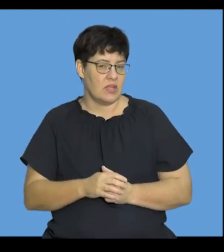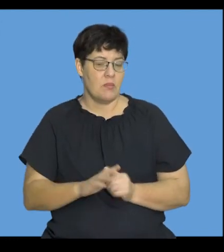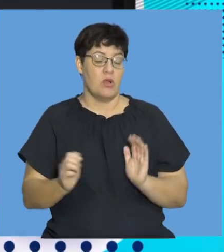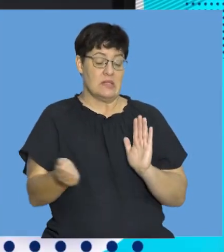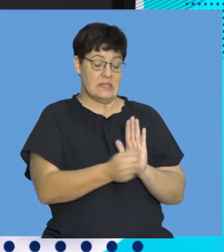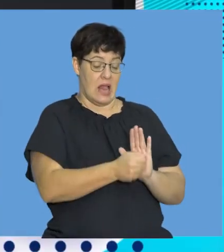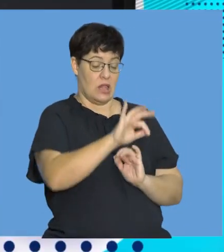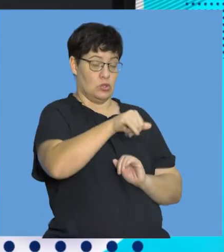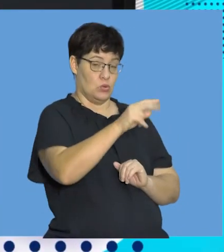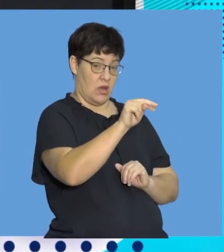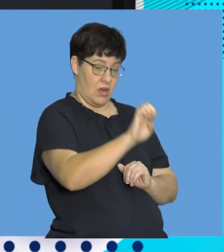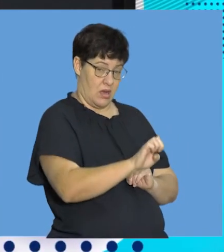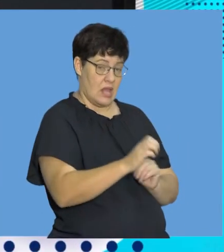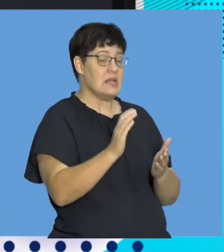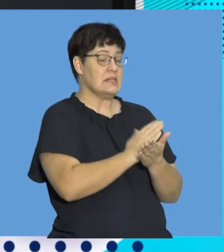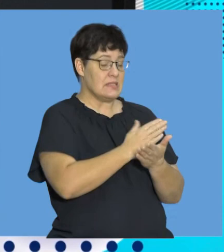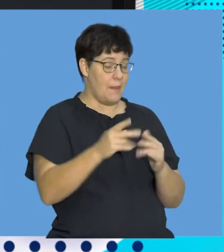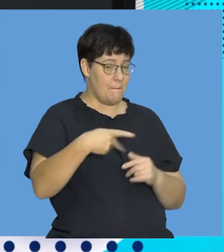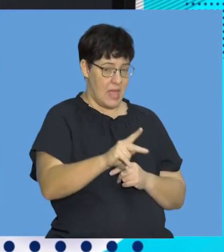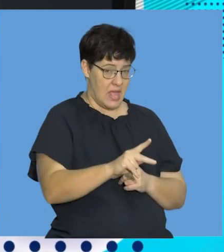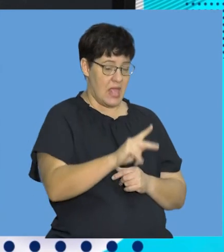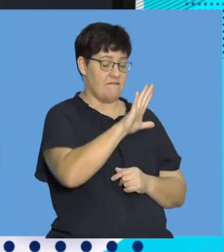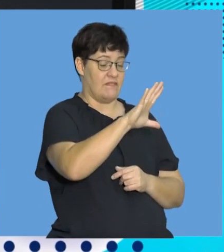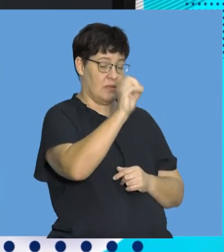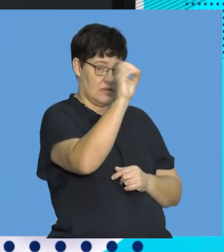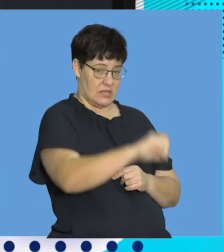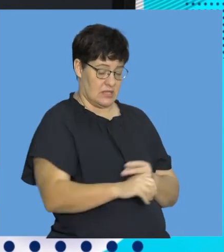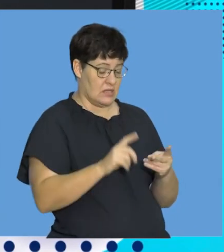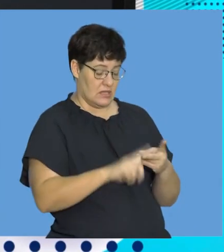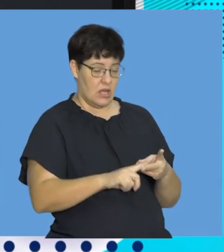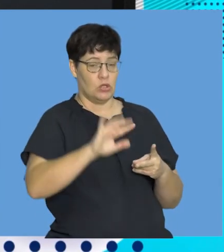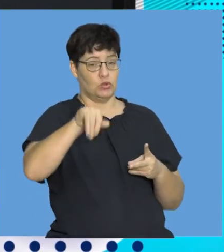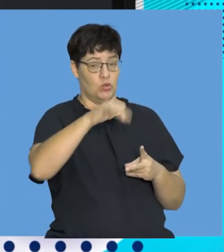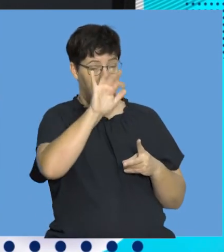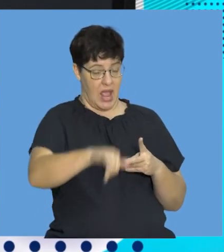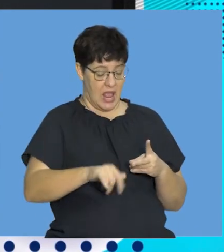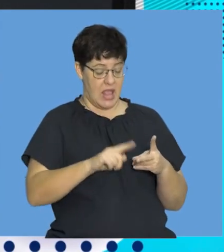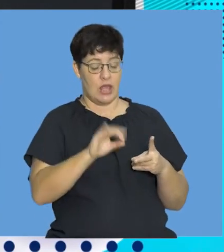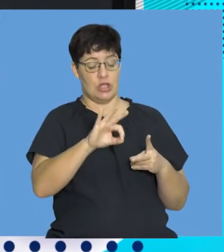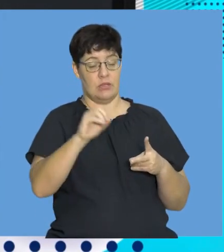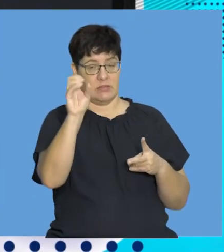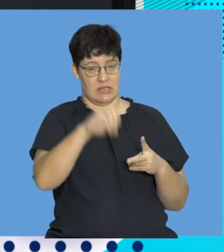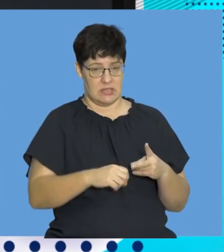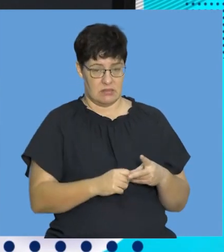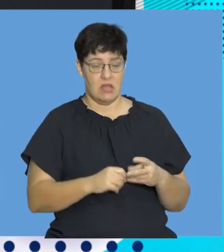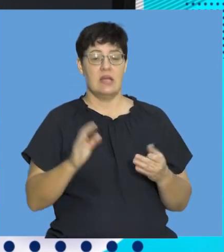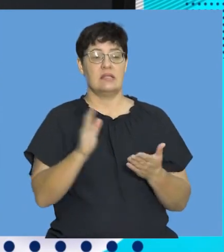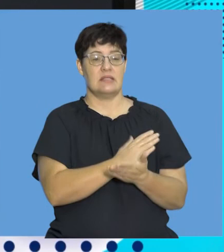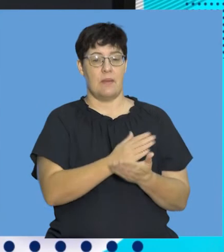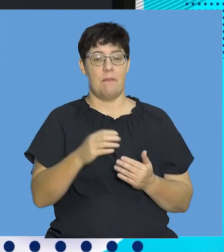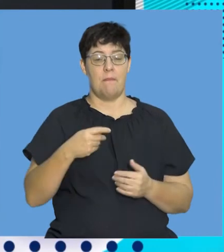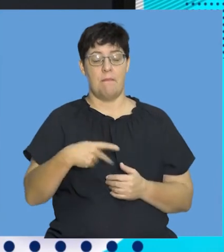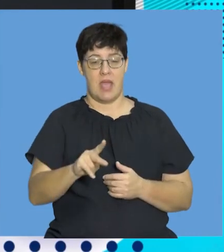June, some will pay me in June, 50%. Some will pay me in July, 30%. Some will pay me